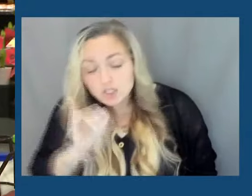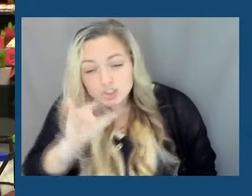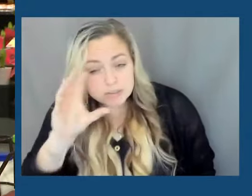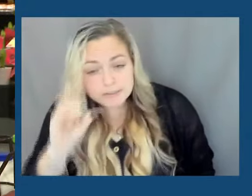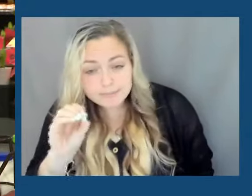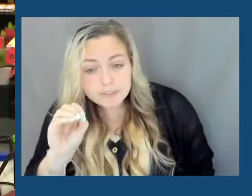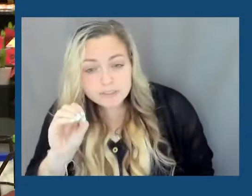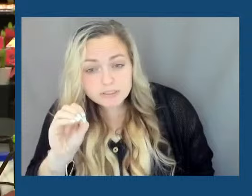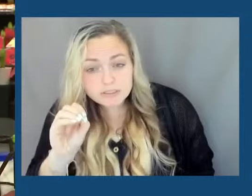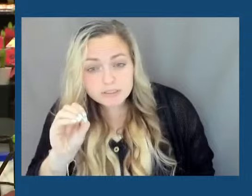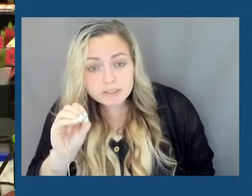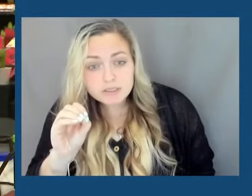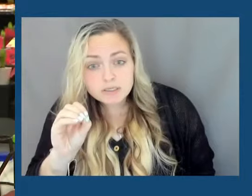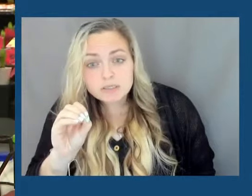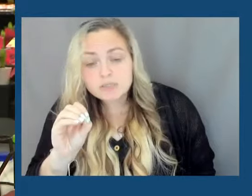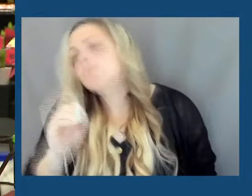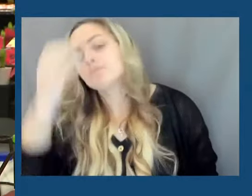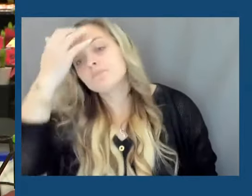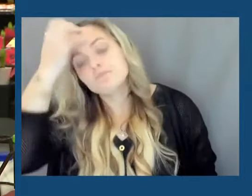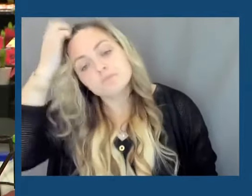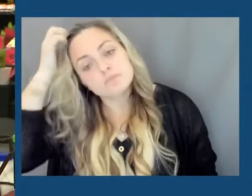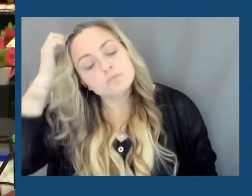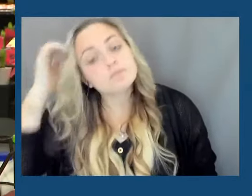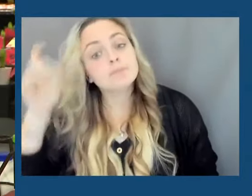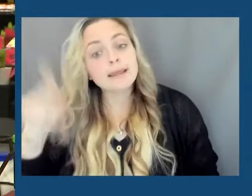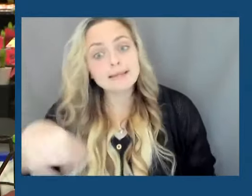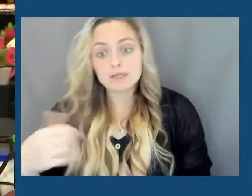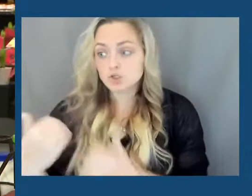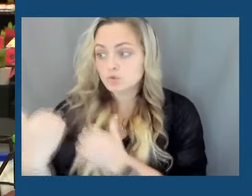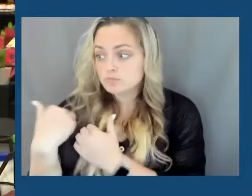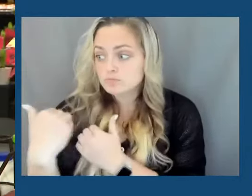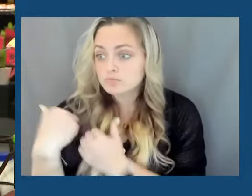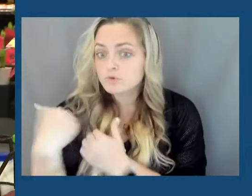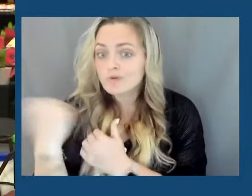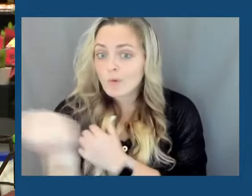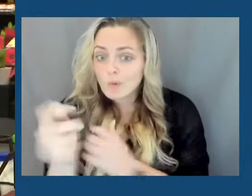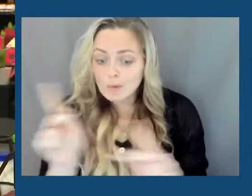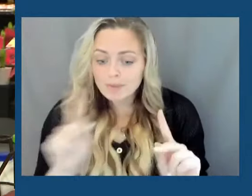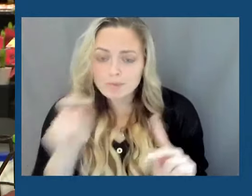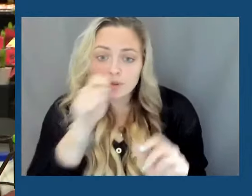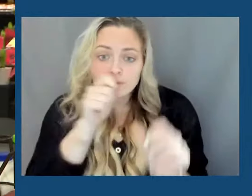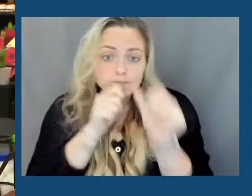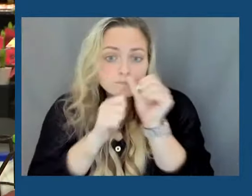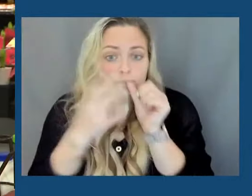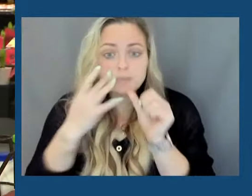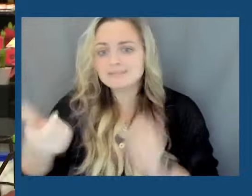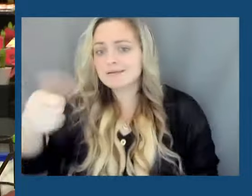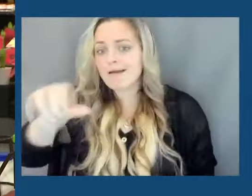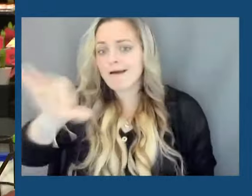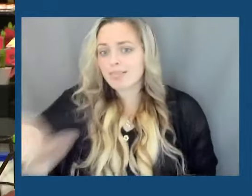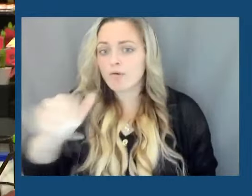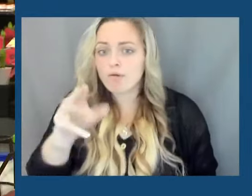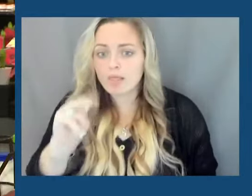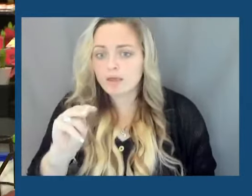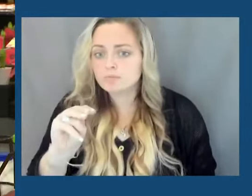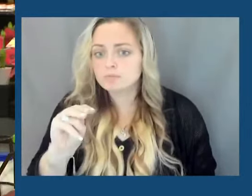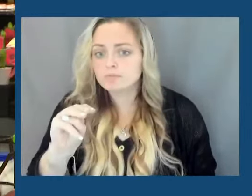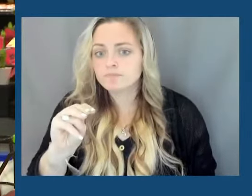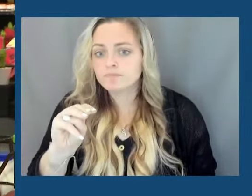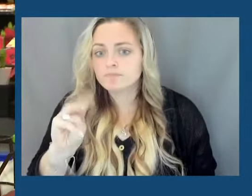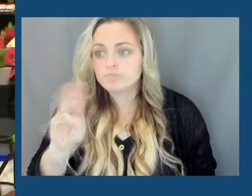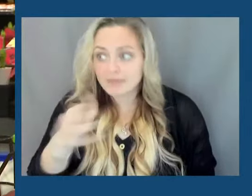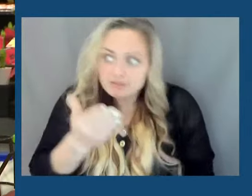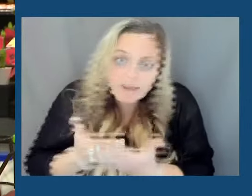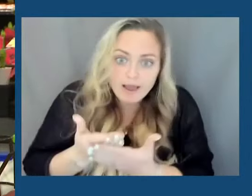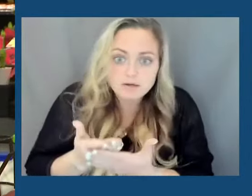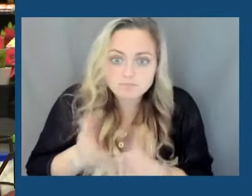need to be held to account for all the people that are suffering because they've denied their claims. That is a fact, and that's something we can focus